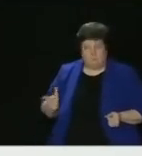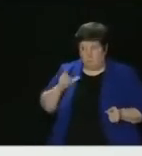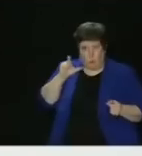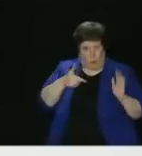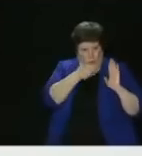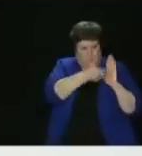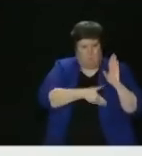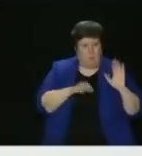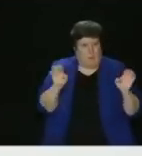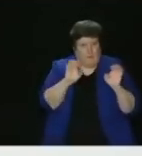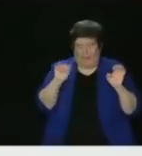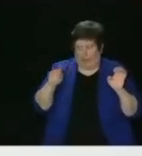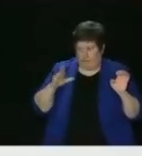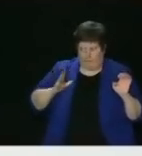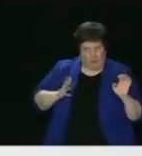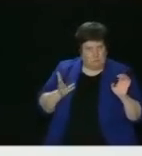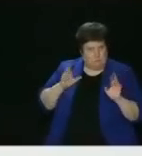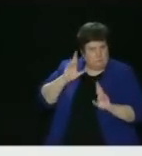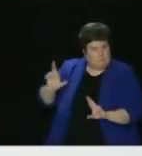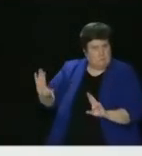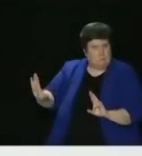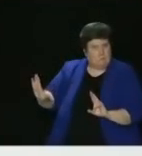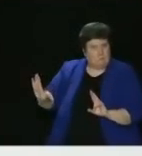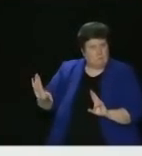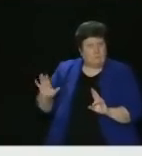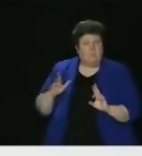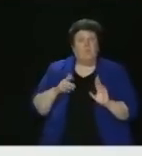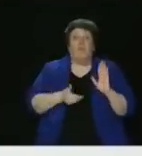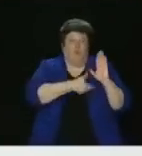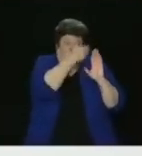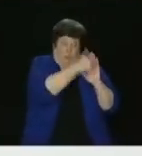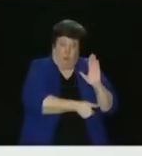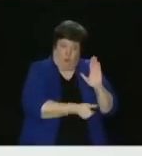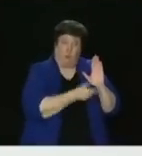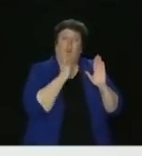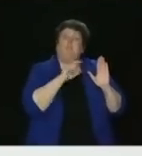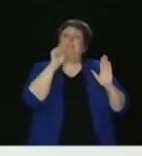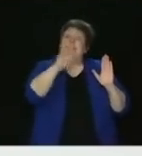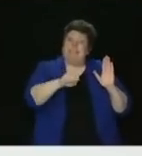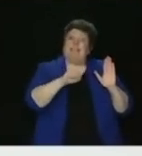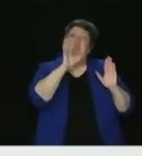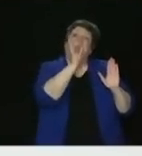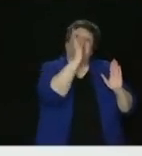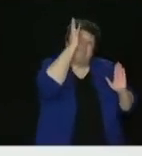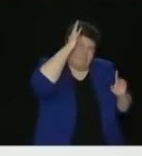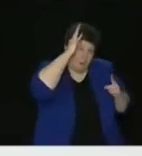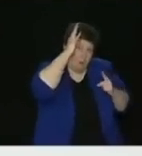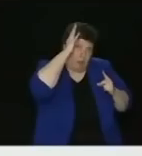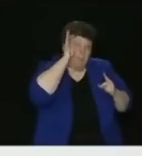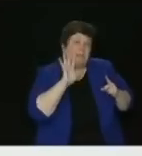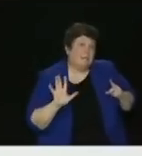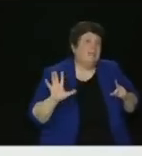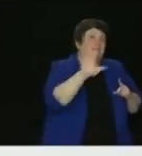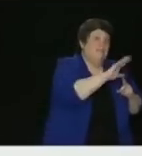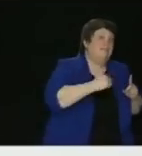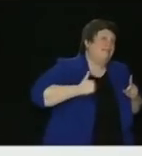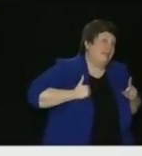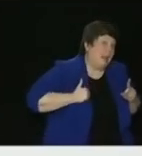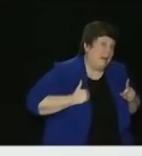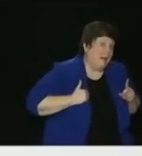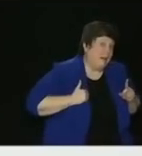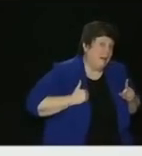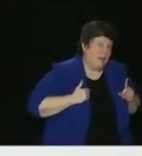additional tools. So even though the Emergencies Act applies to the entire country, it is